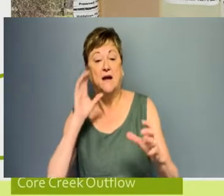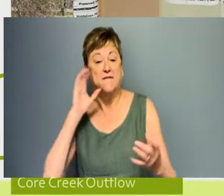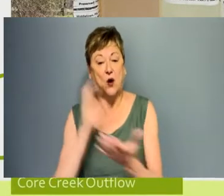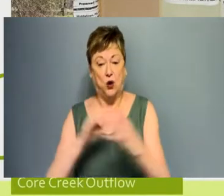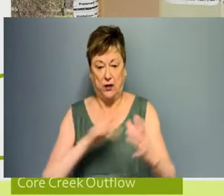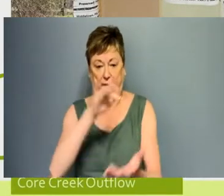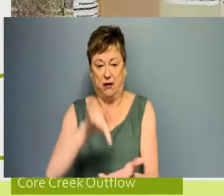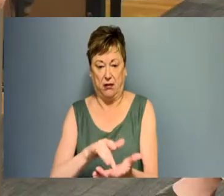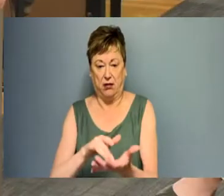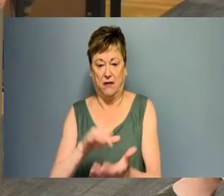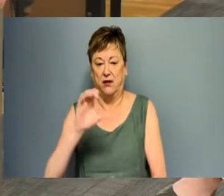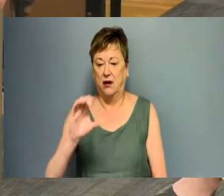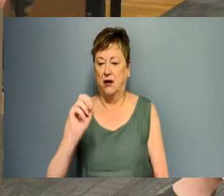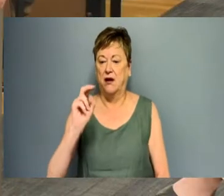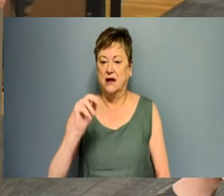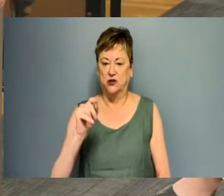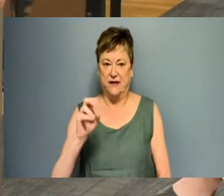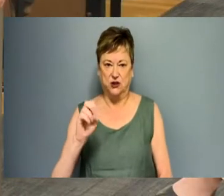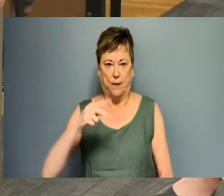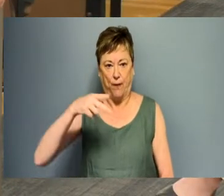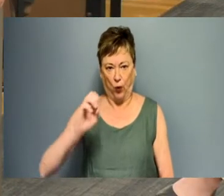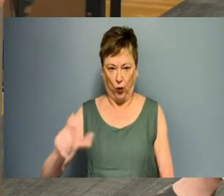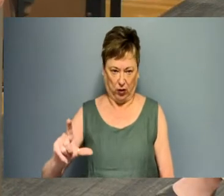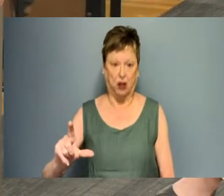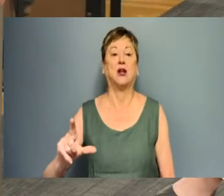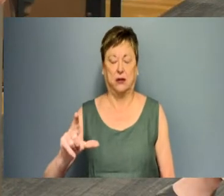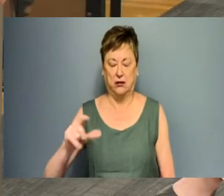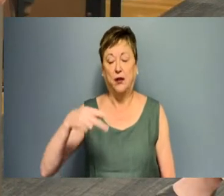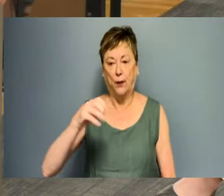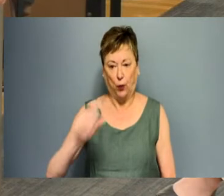the conservation pool from Woodburn Road.